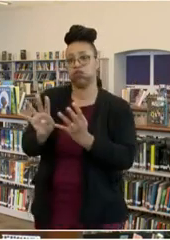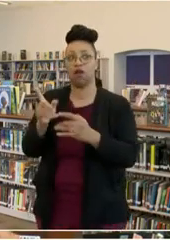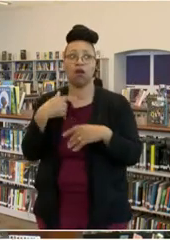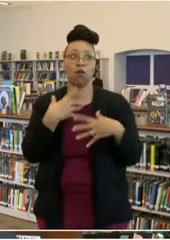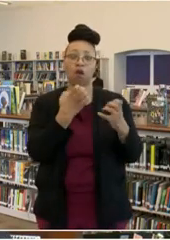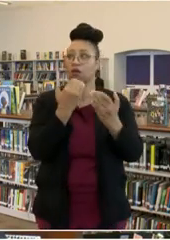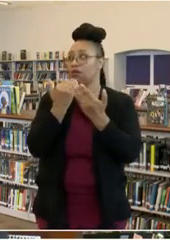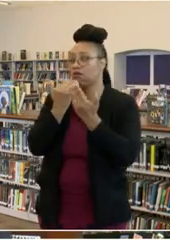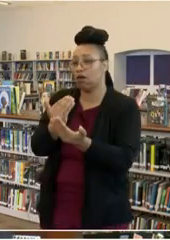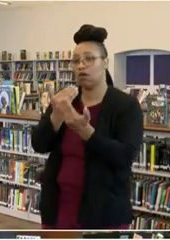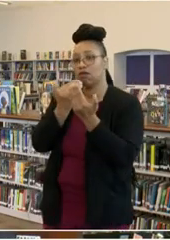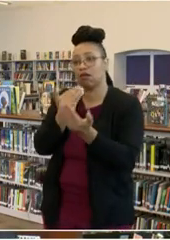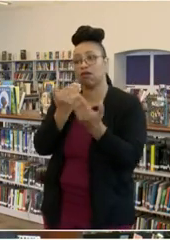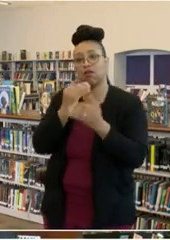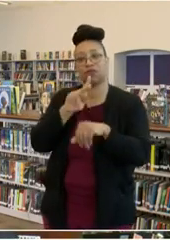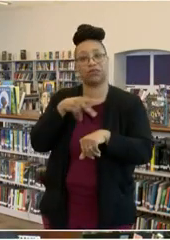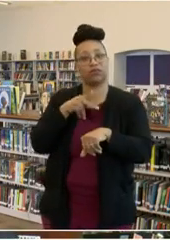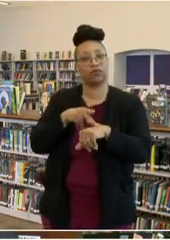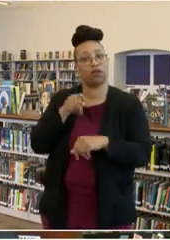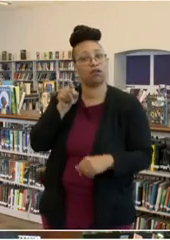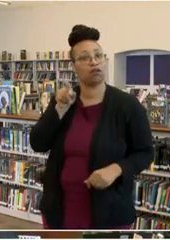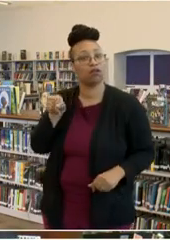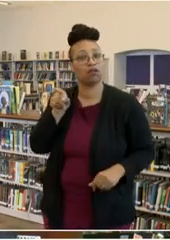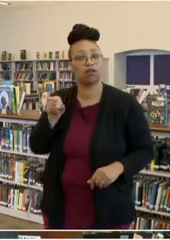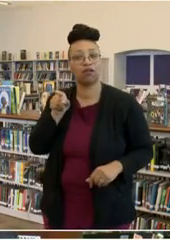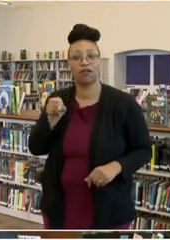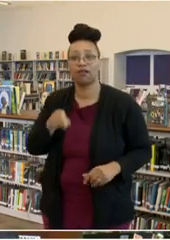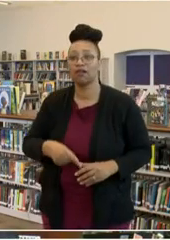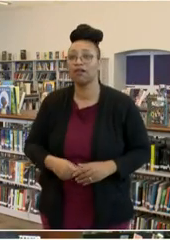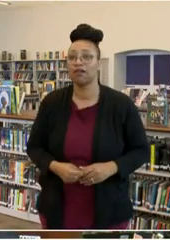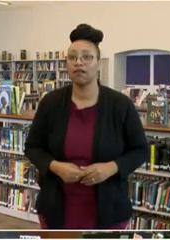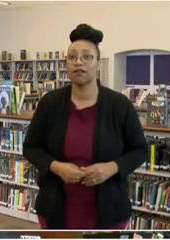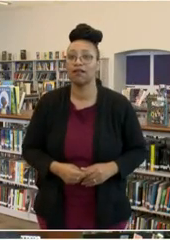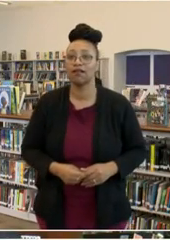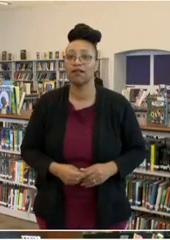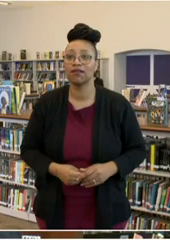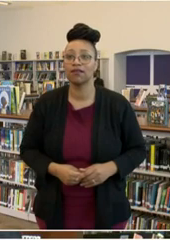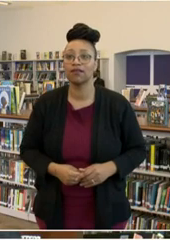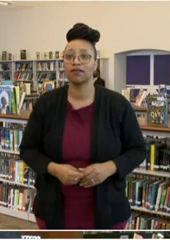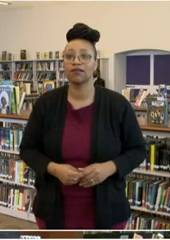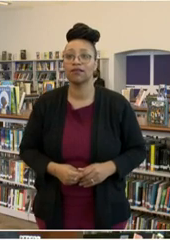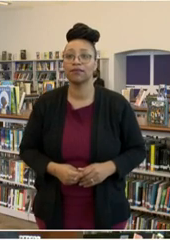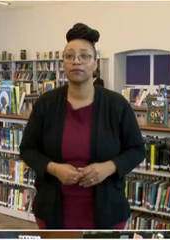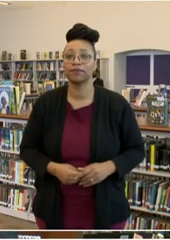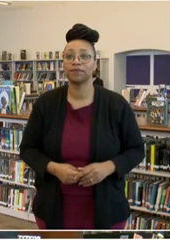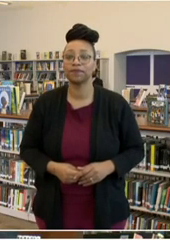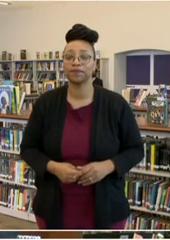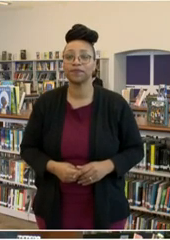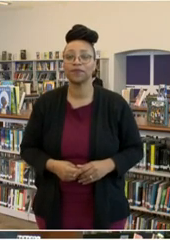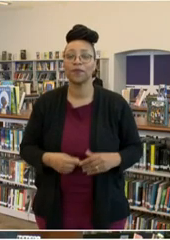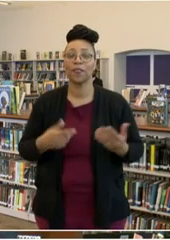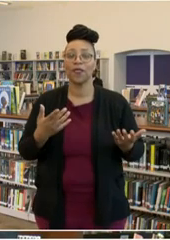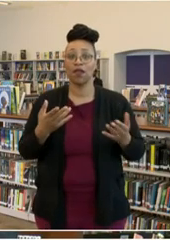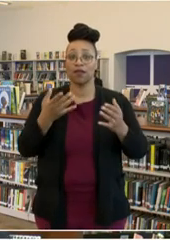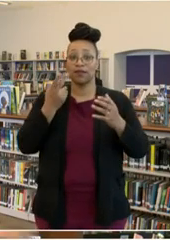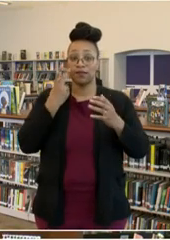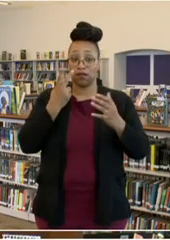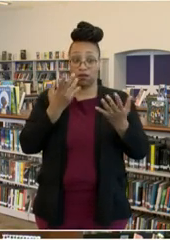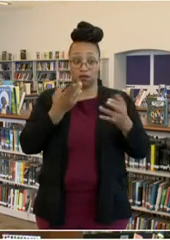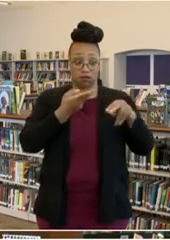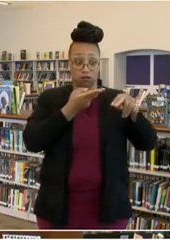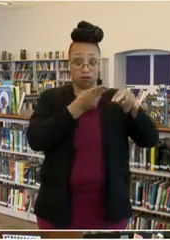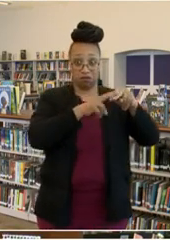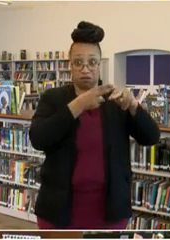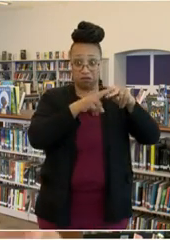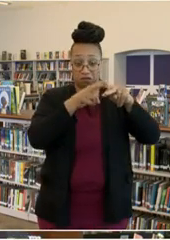leadership. And what we're seeing is increased results in student achievement in our formative assessments here